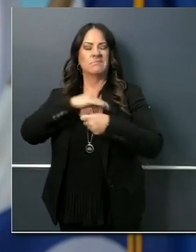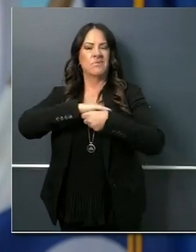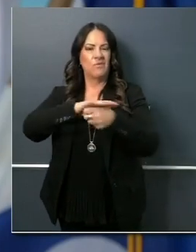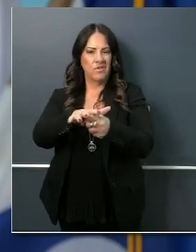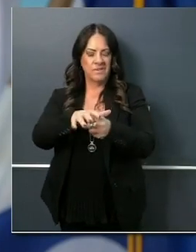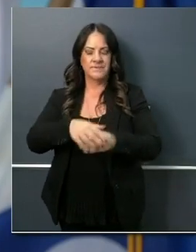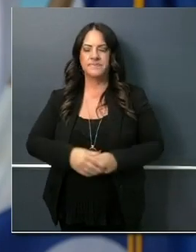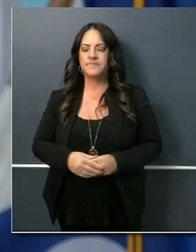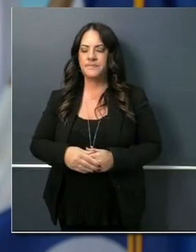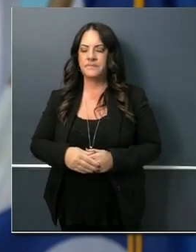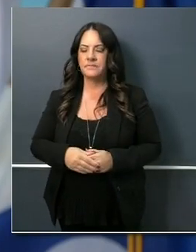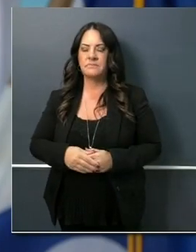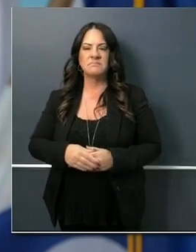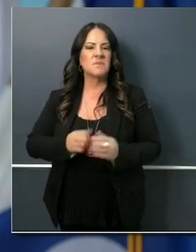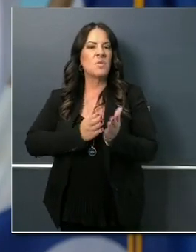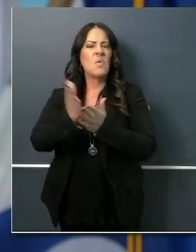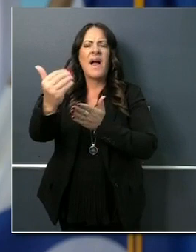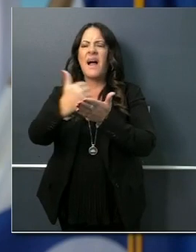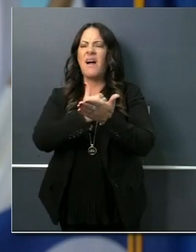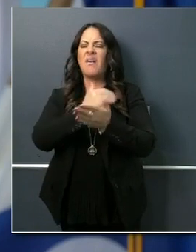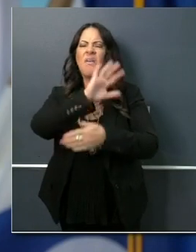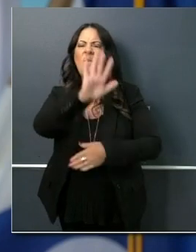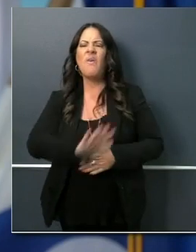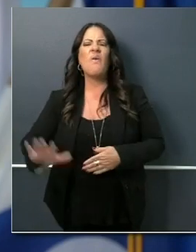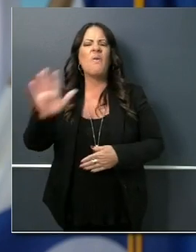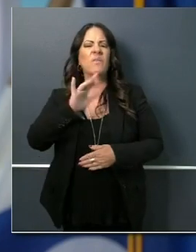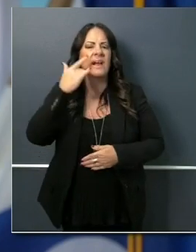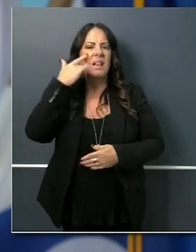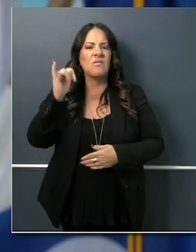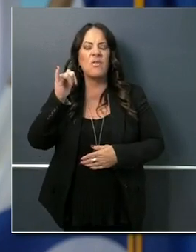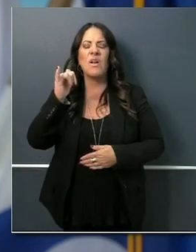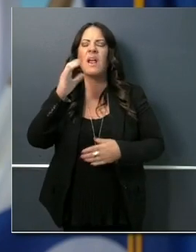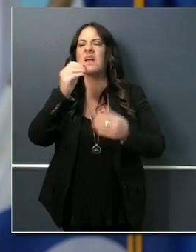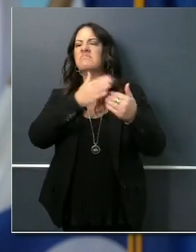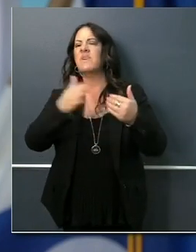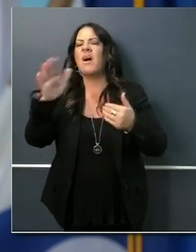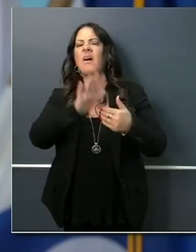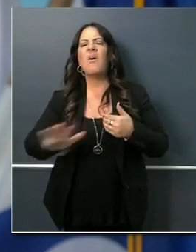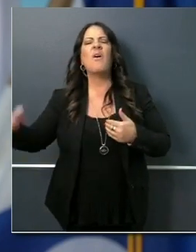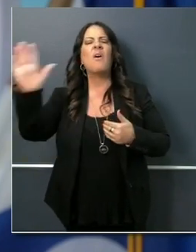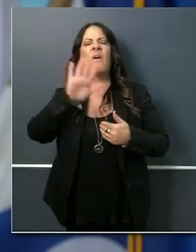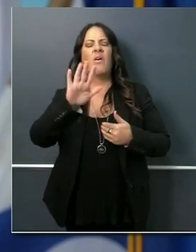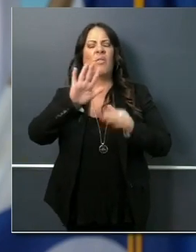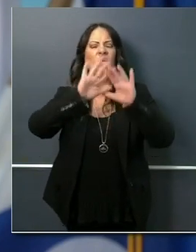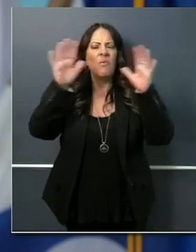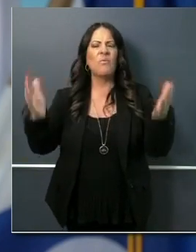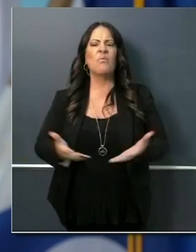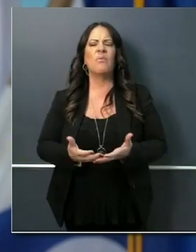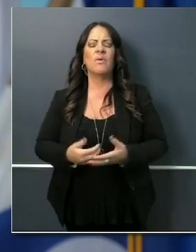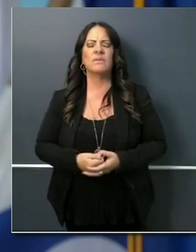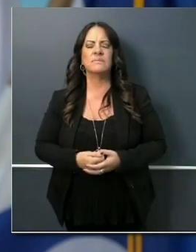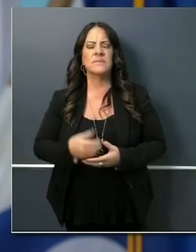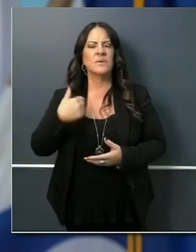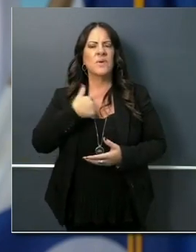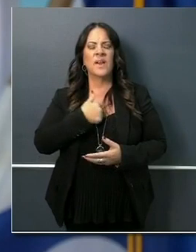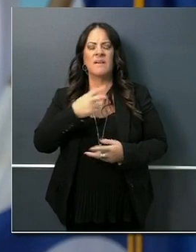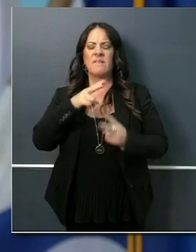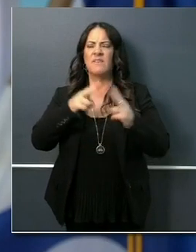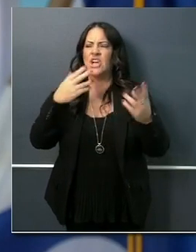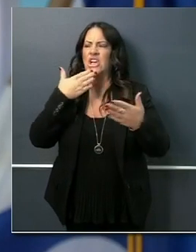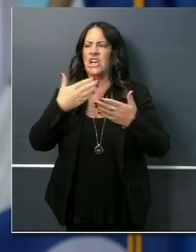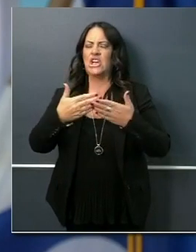extends throughout the state of California and beyond. We have had the deep collaborative